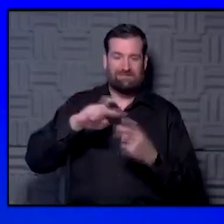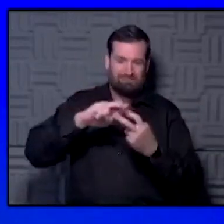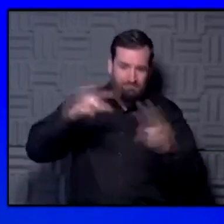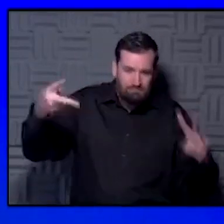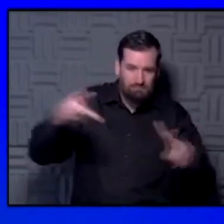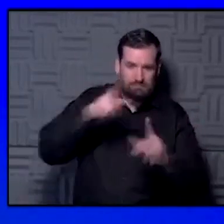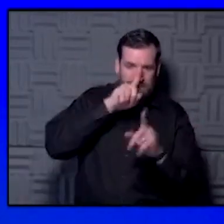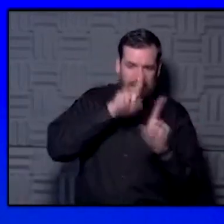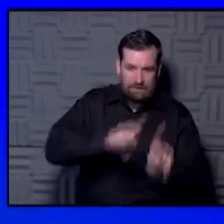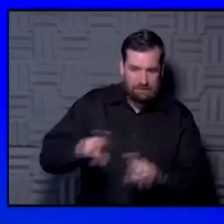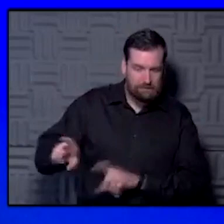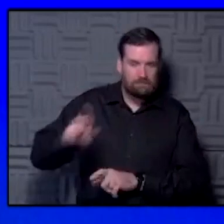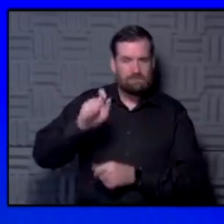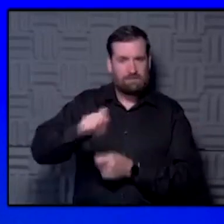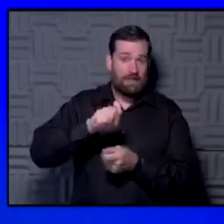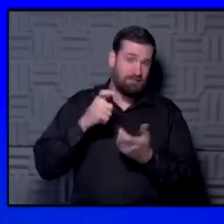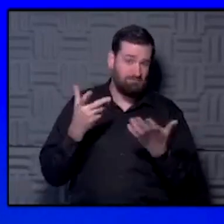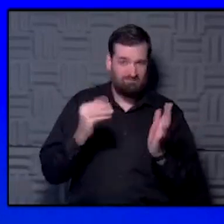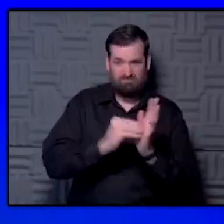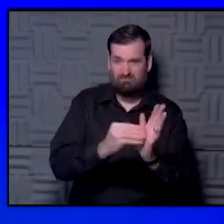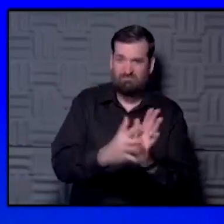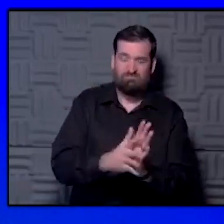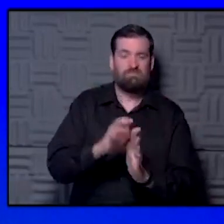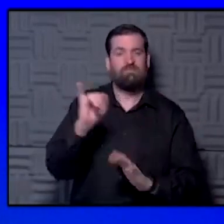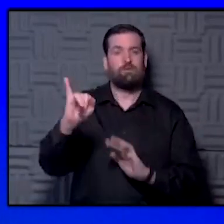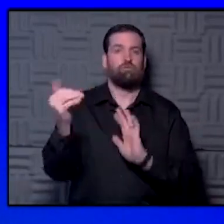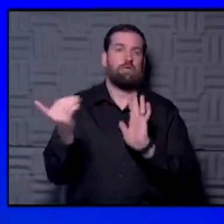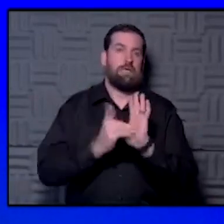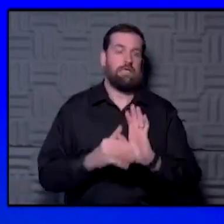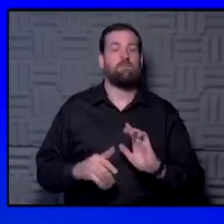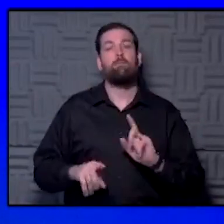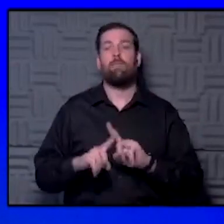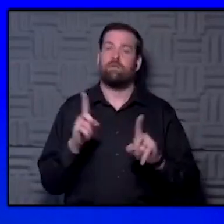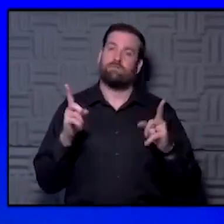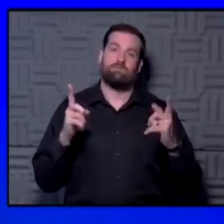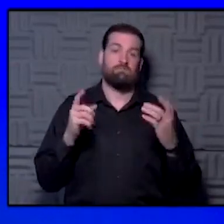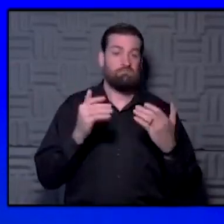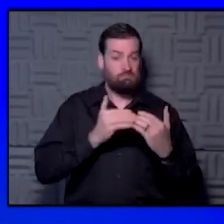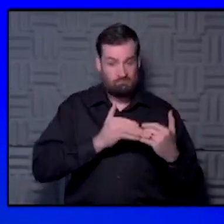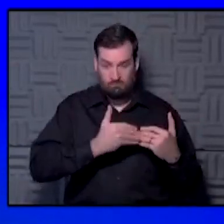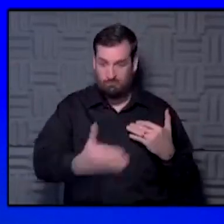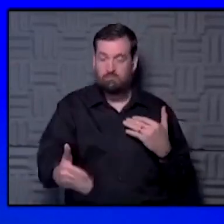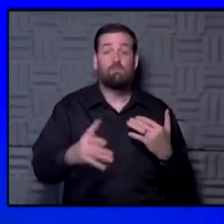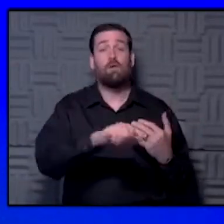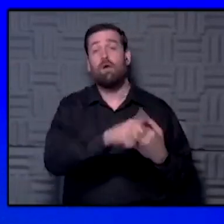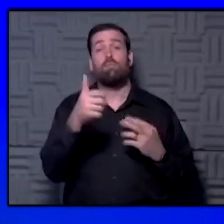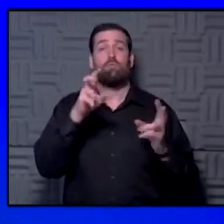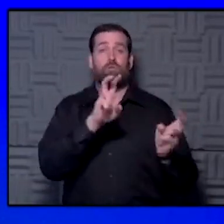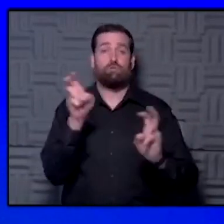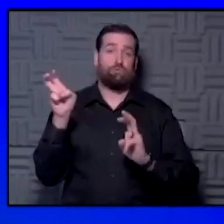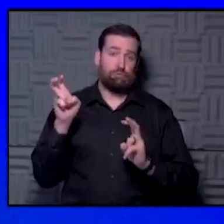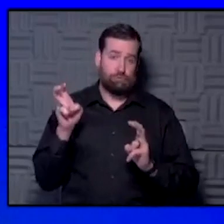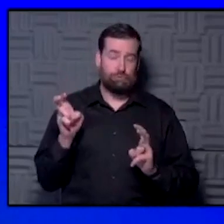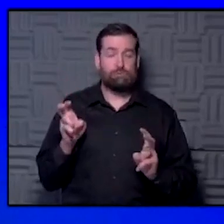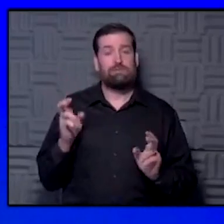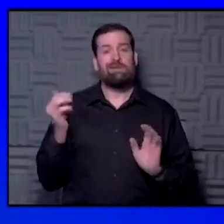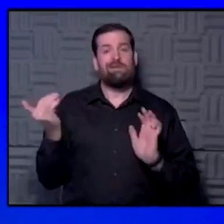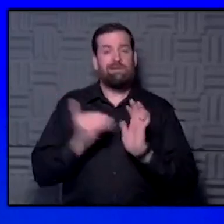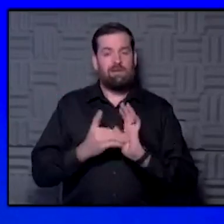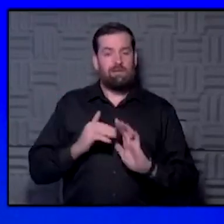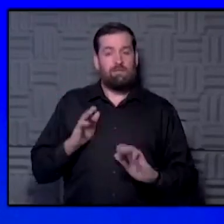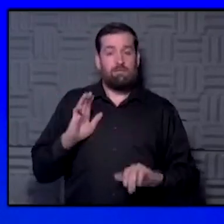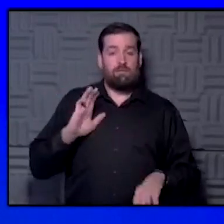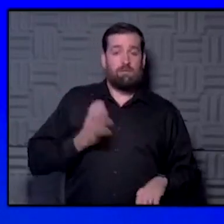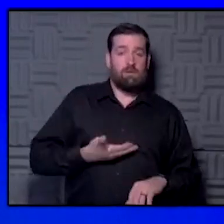been done, so they could really very well document reinfection. But that is something moving forward. The other issue, again, our